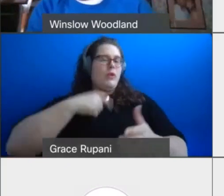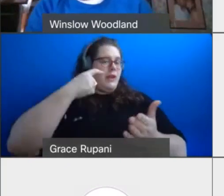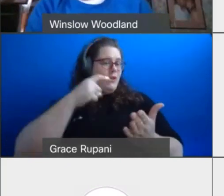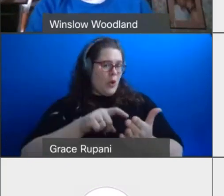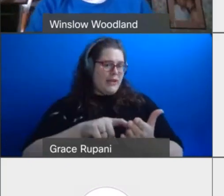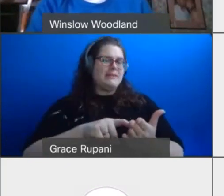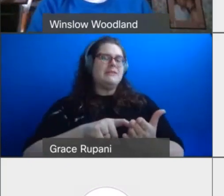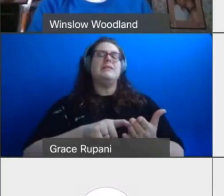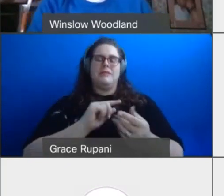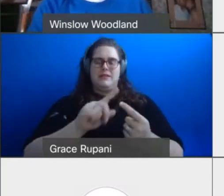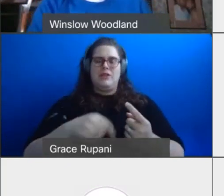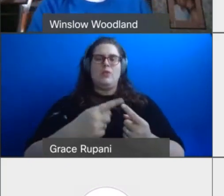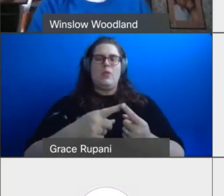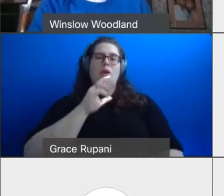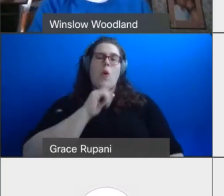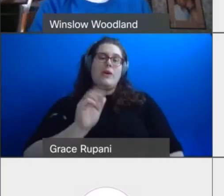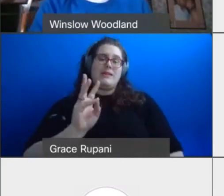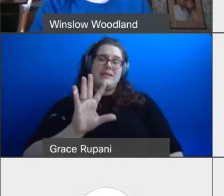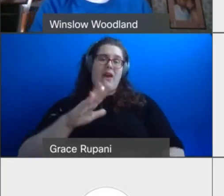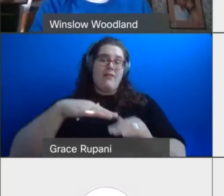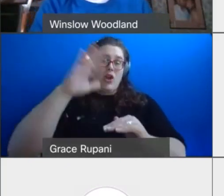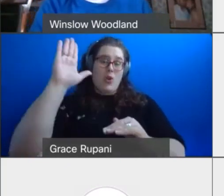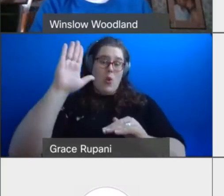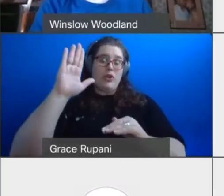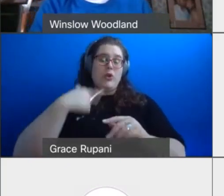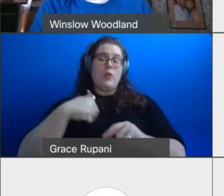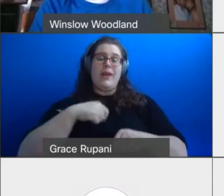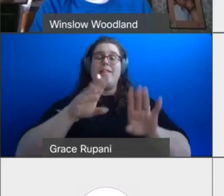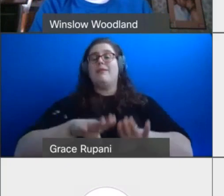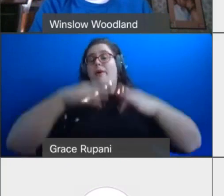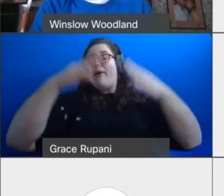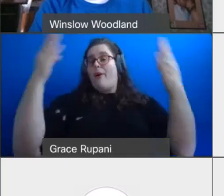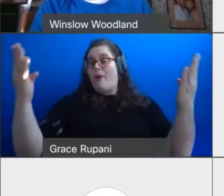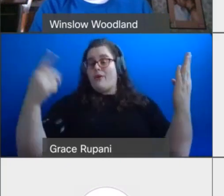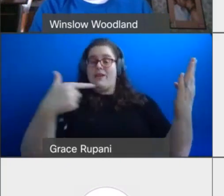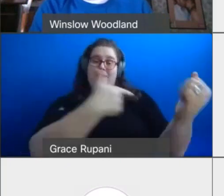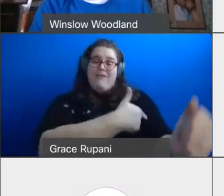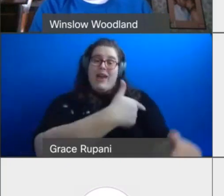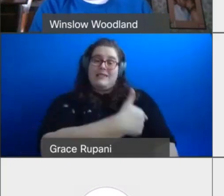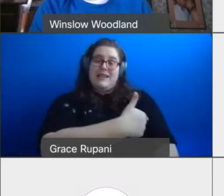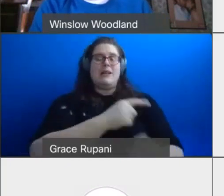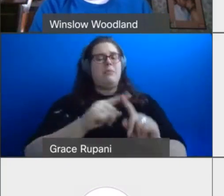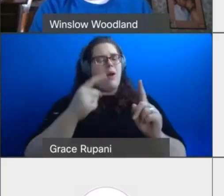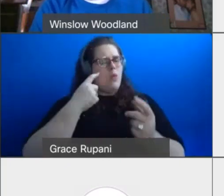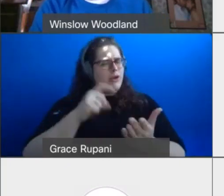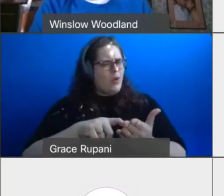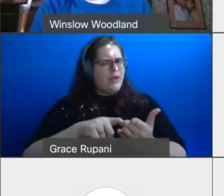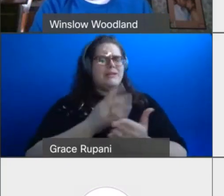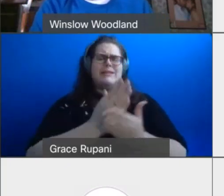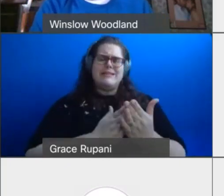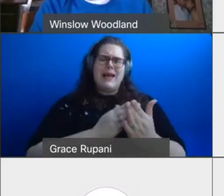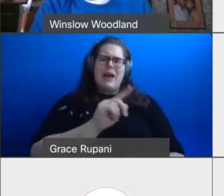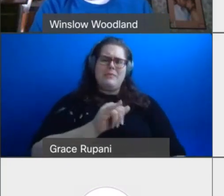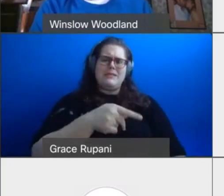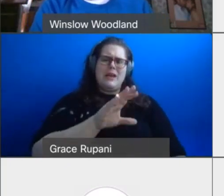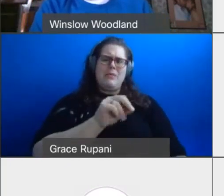of the 65 and older was is that there were people in certain zip codes that were pretty